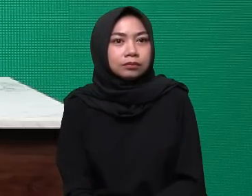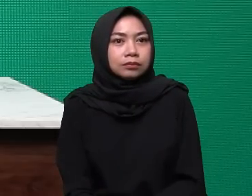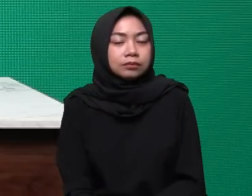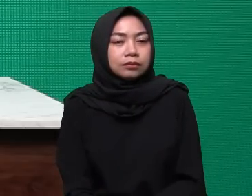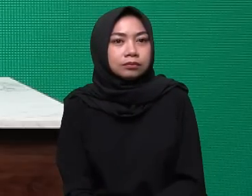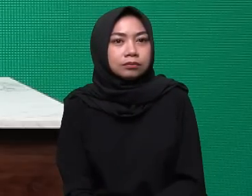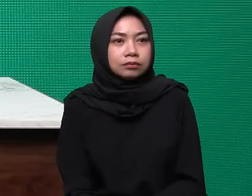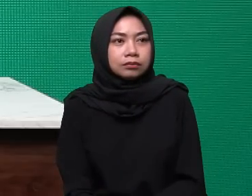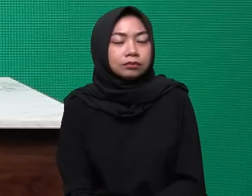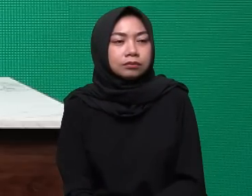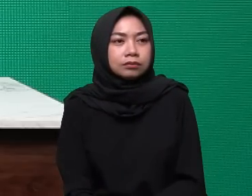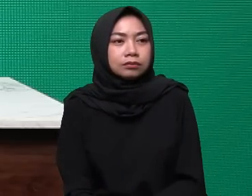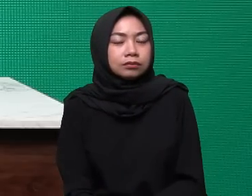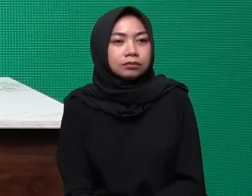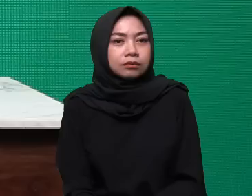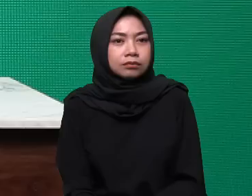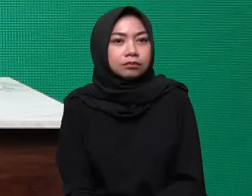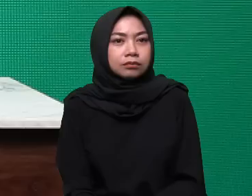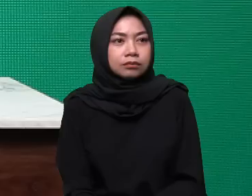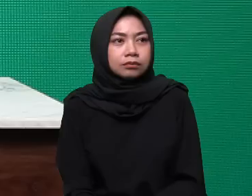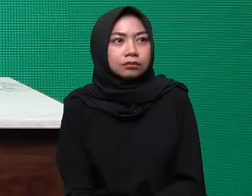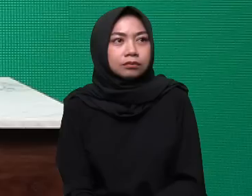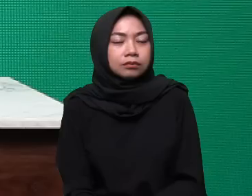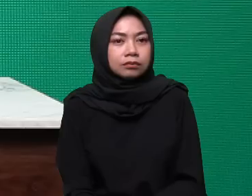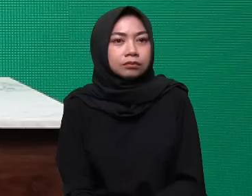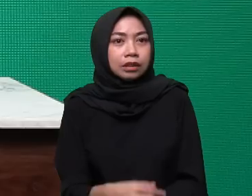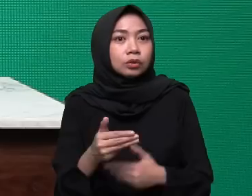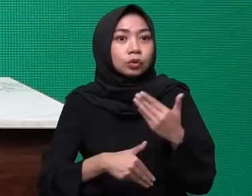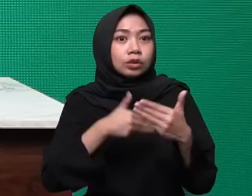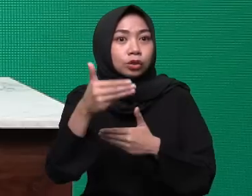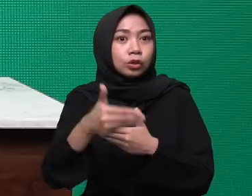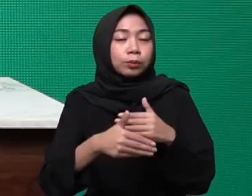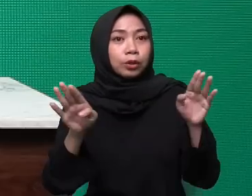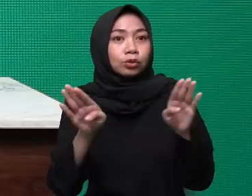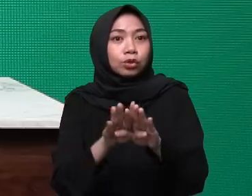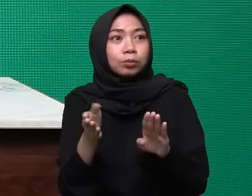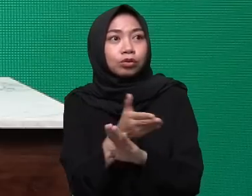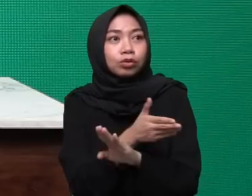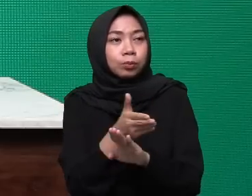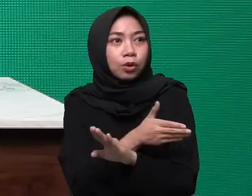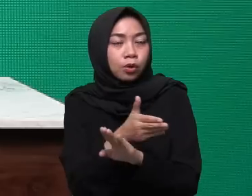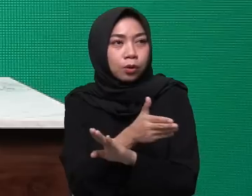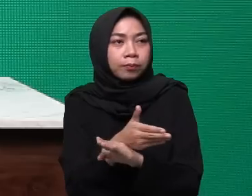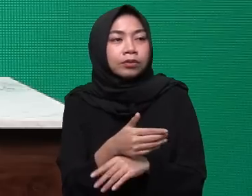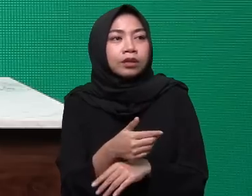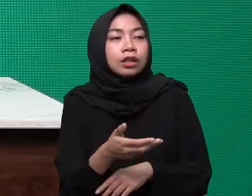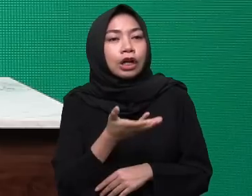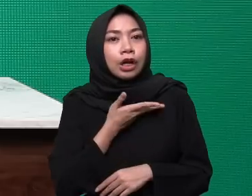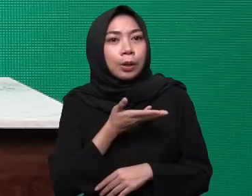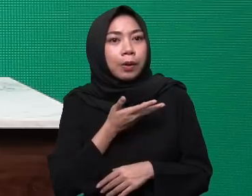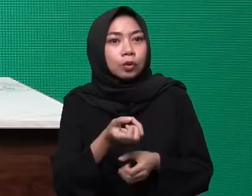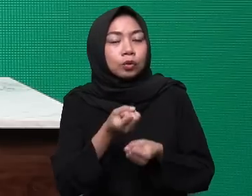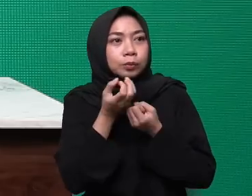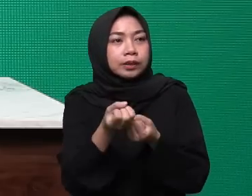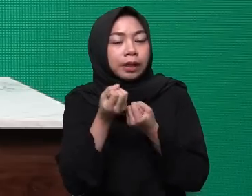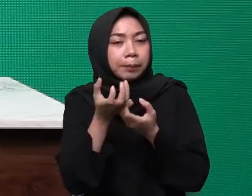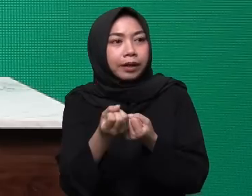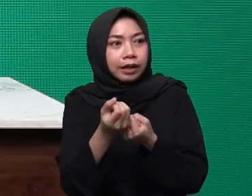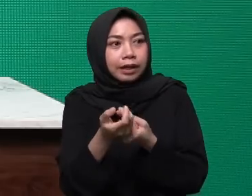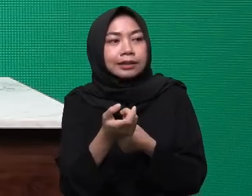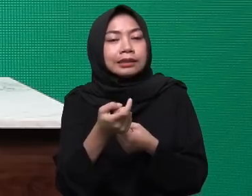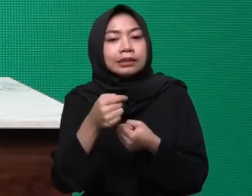https://bnpb.go.id/sebaranvirus-pmk. Before we move to the closing part, I would also share that the result of all combined efforts in controlling the